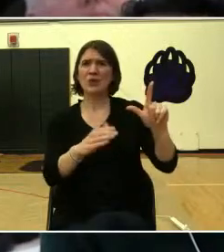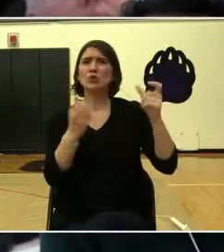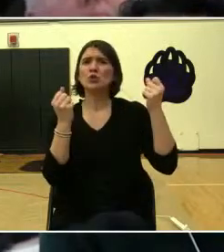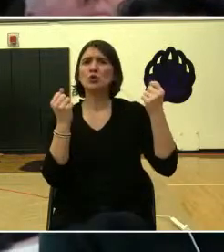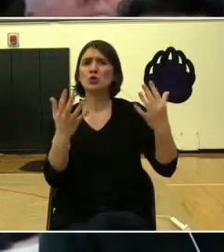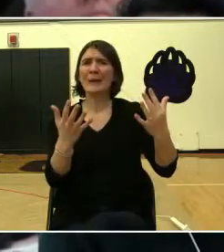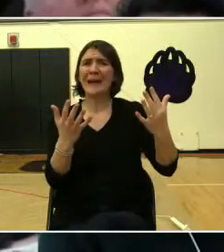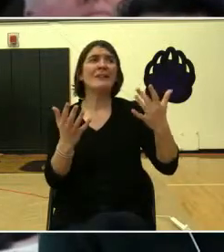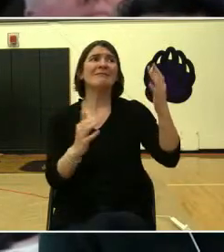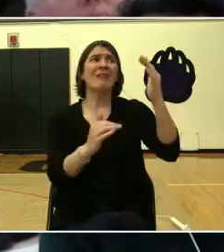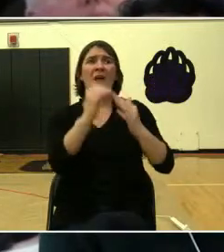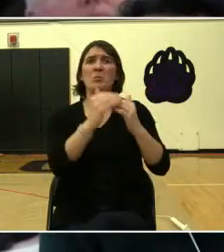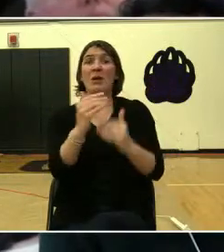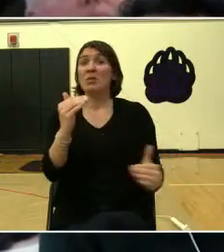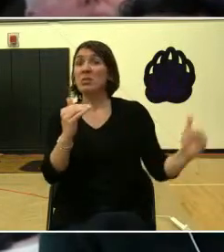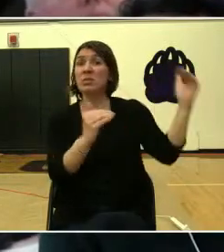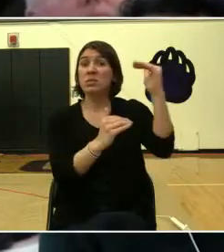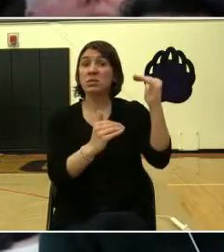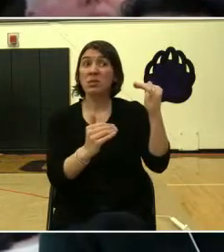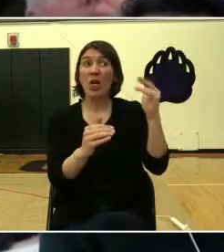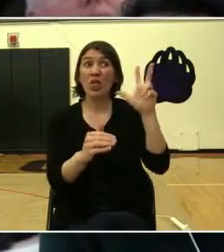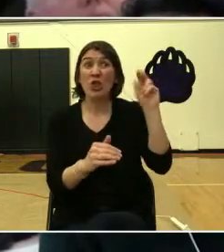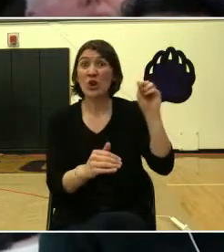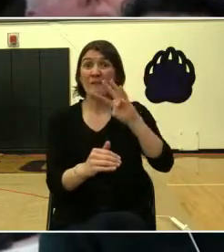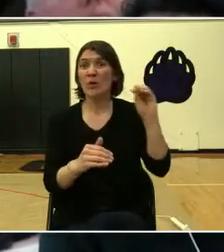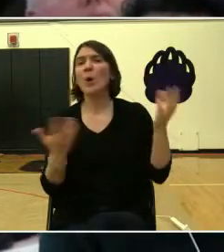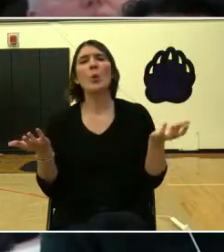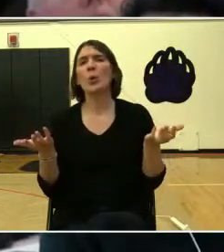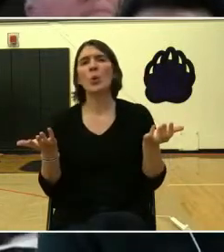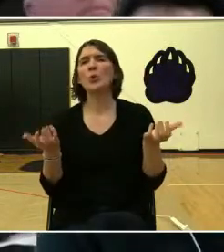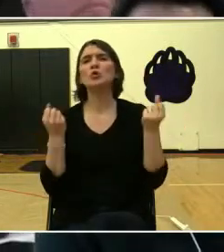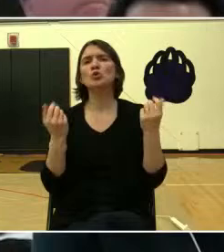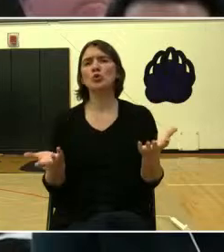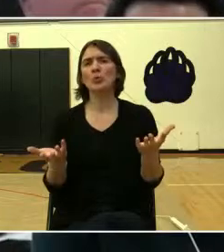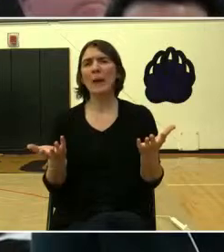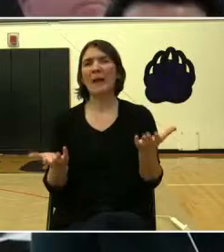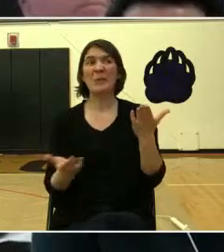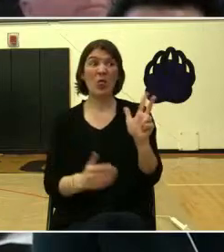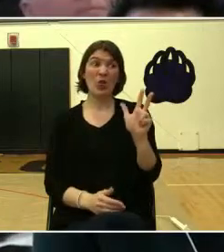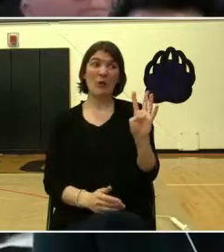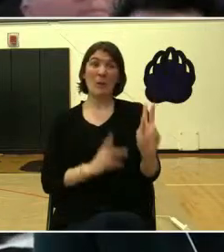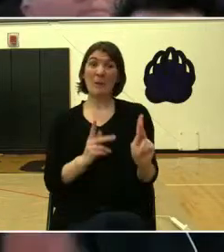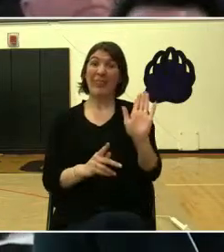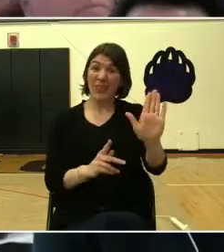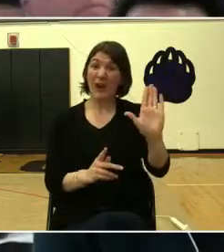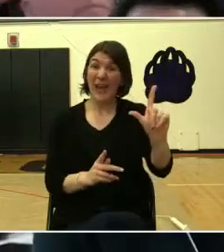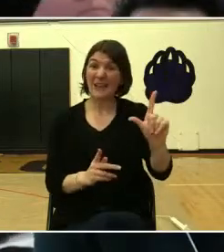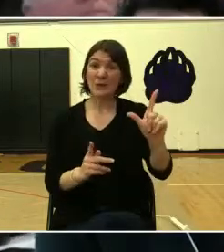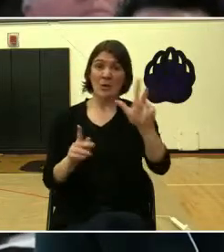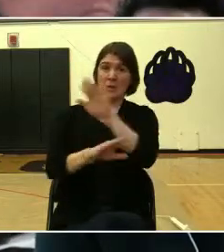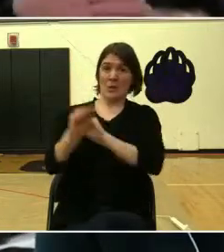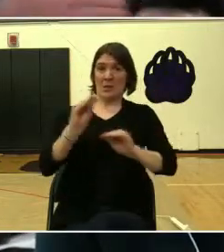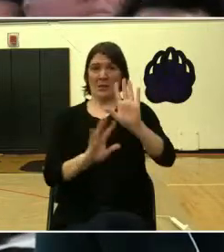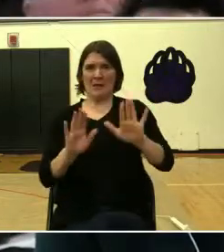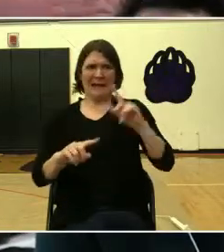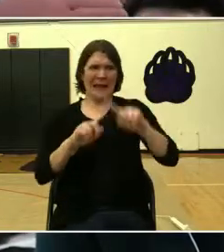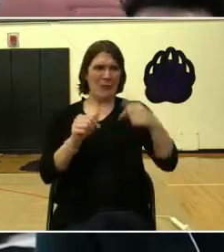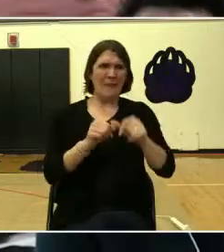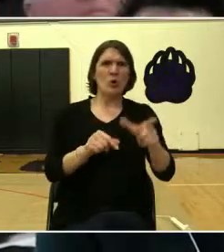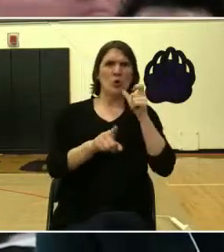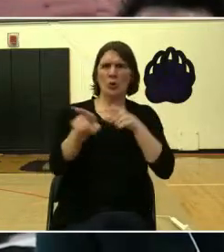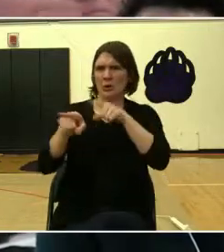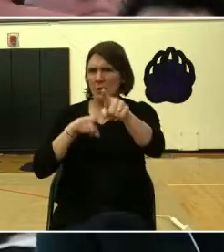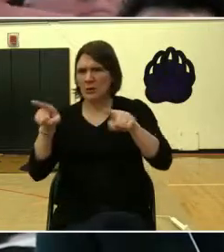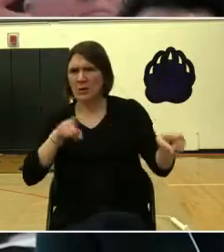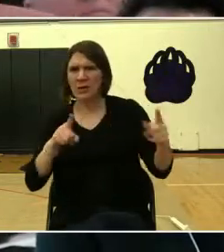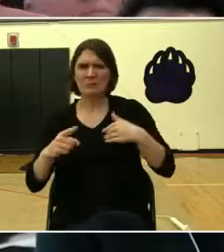load would have been more comfortable and they had like over 30 they had like 34 people they had trouble remembering who said